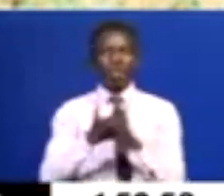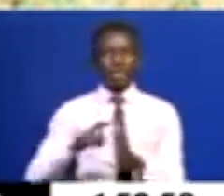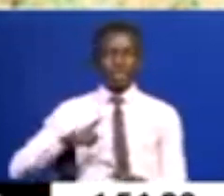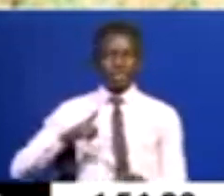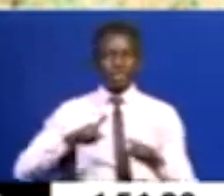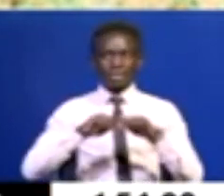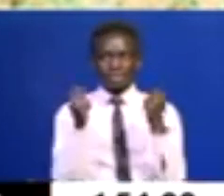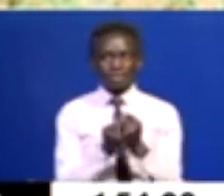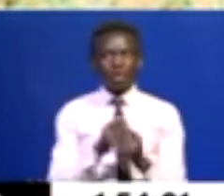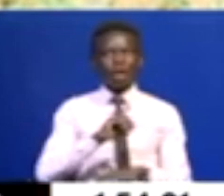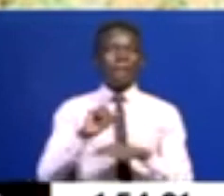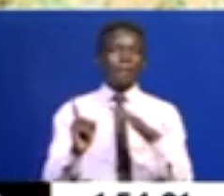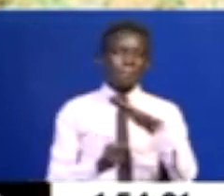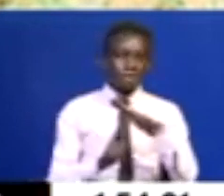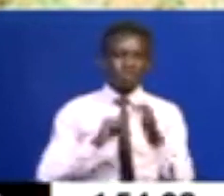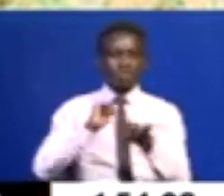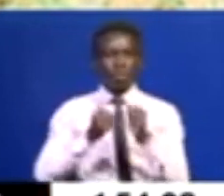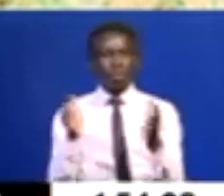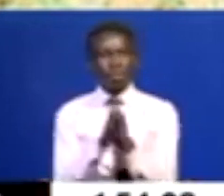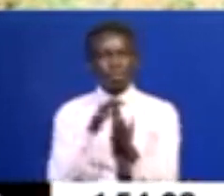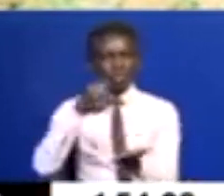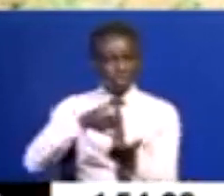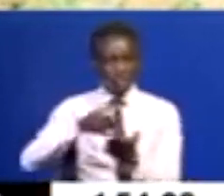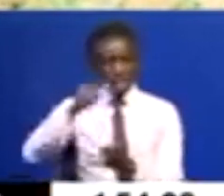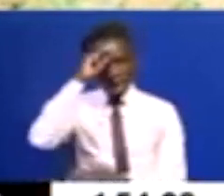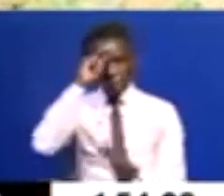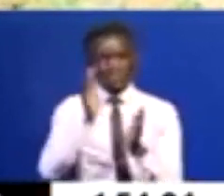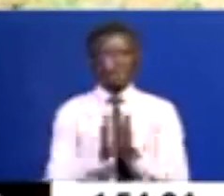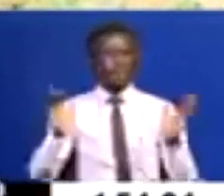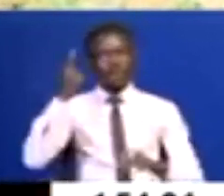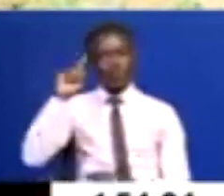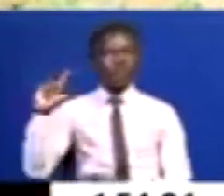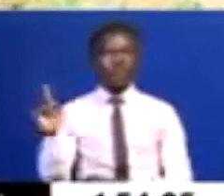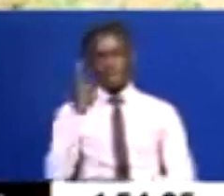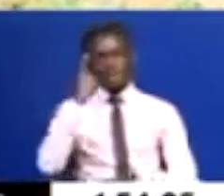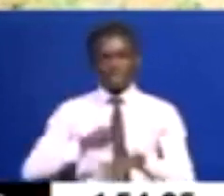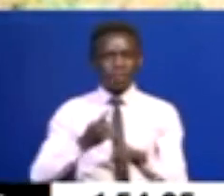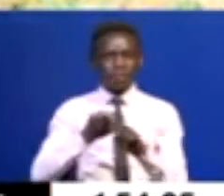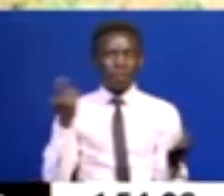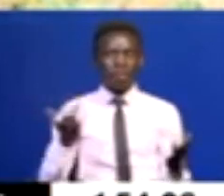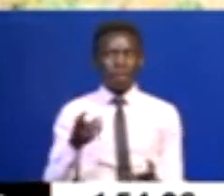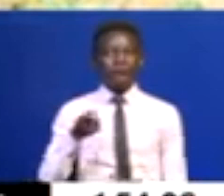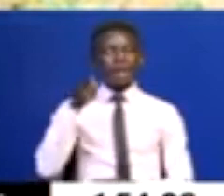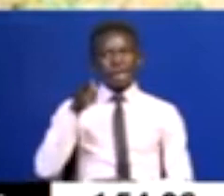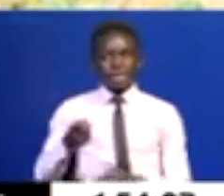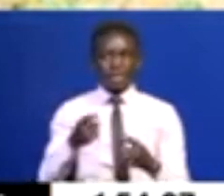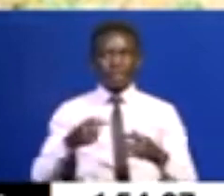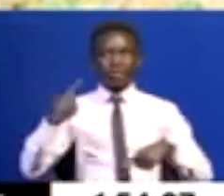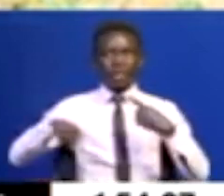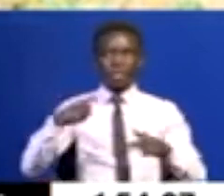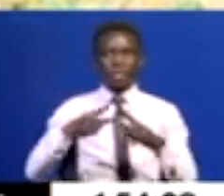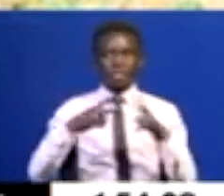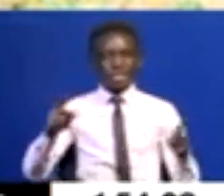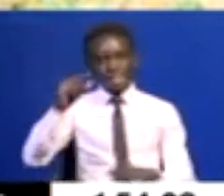ya michezo, pamoja na serikali kwa ujumla. Ni kwa mara ya kwanza tangu mashindano haya yalipoanzishwa, serikali